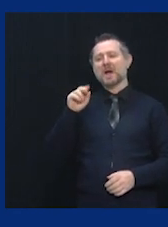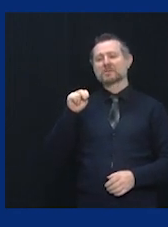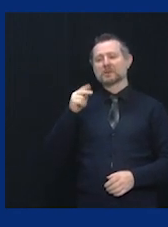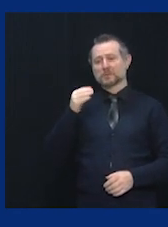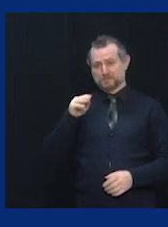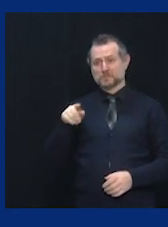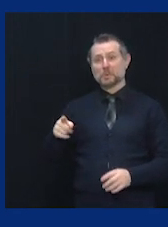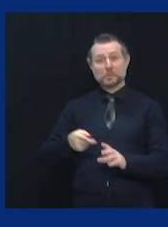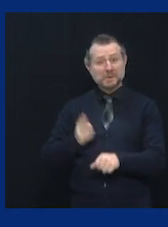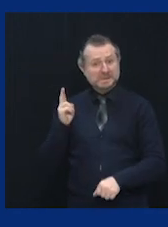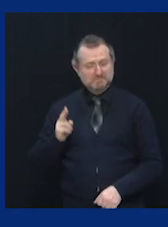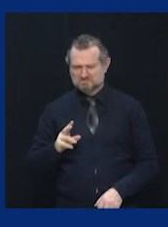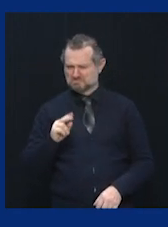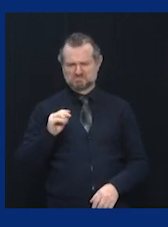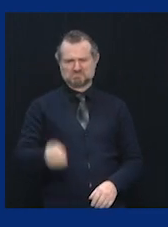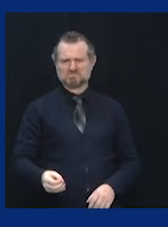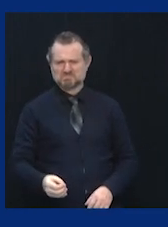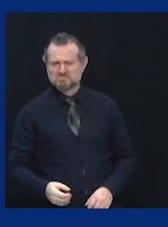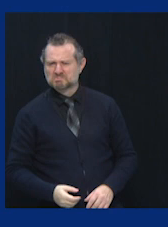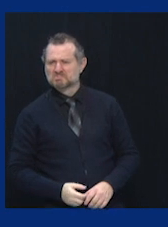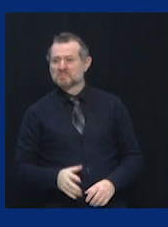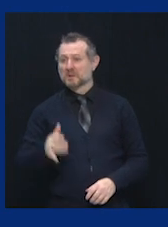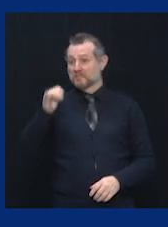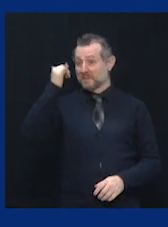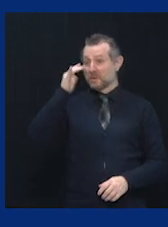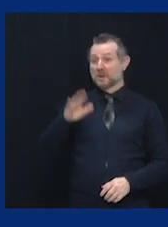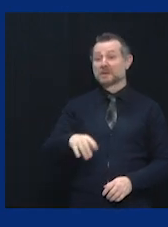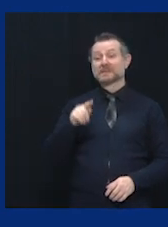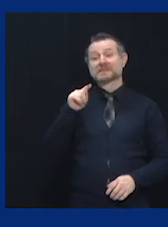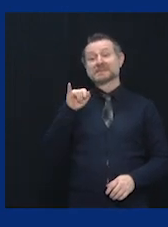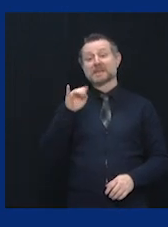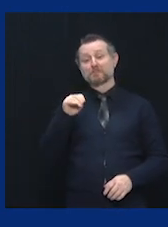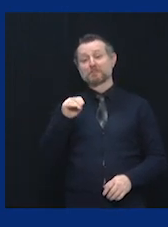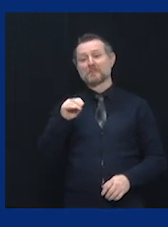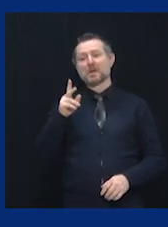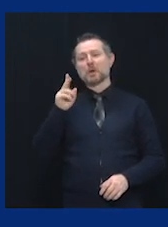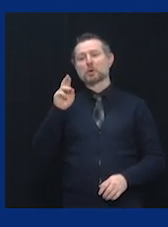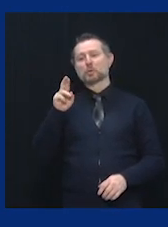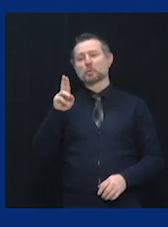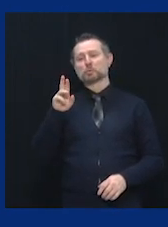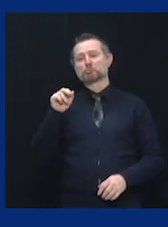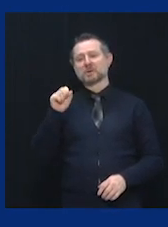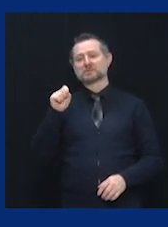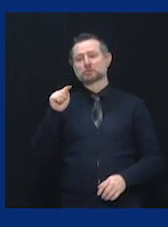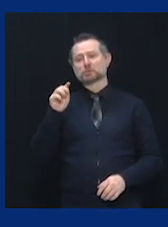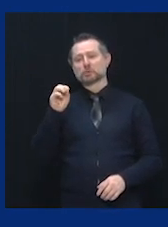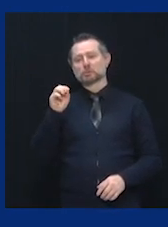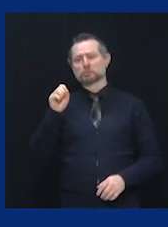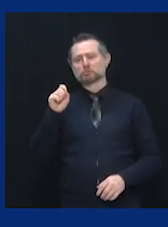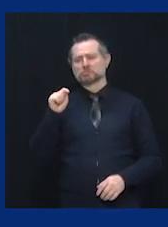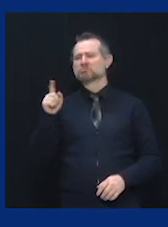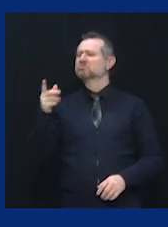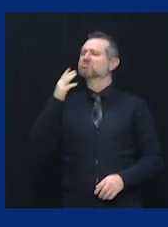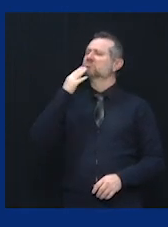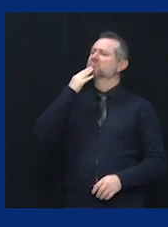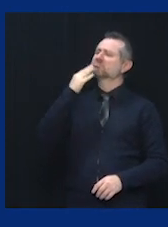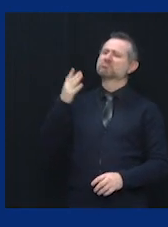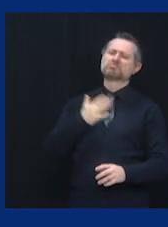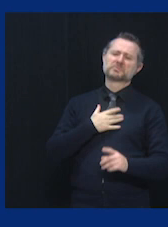Buffalo. Tim Russert was a beautiful friend of mine, passed away too young. There's no quit in Tim